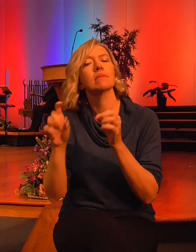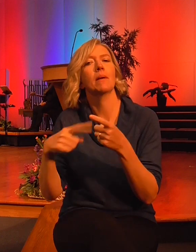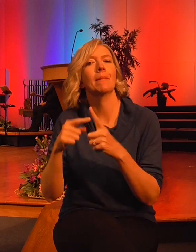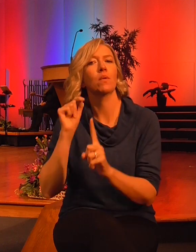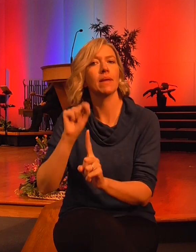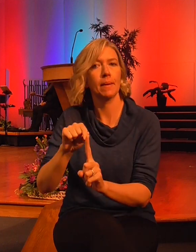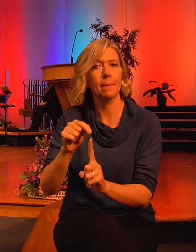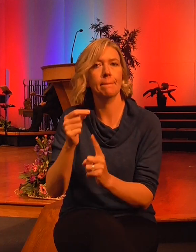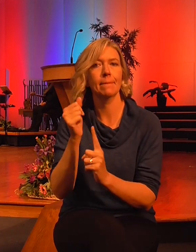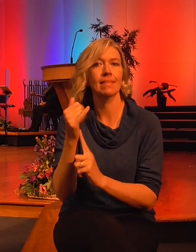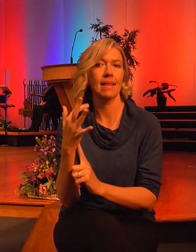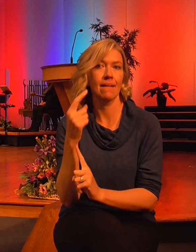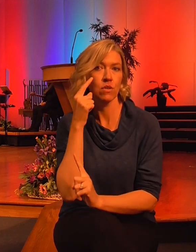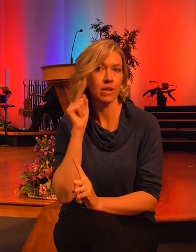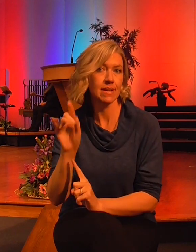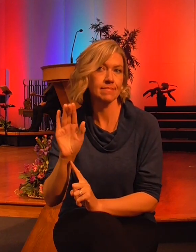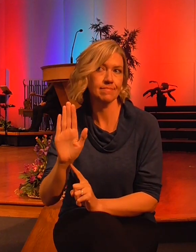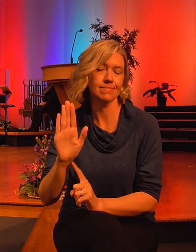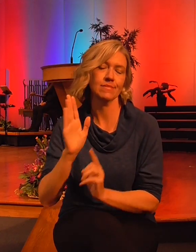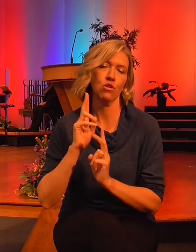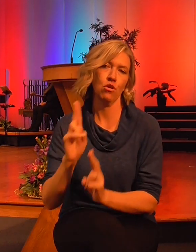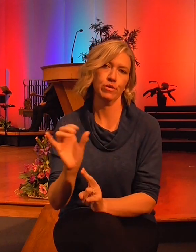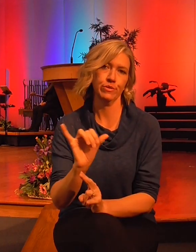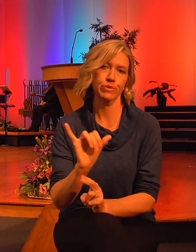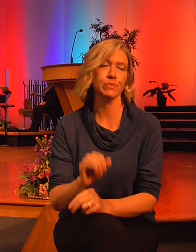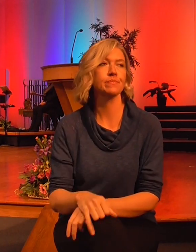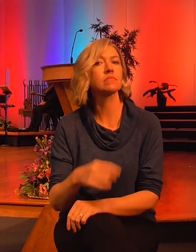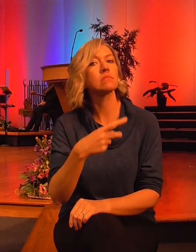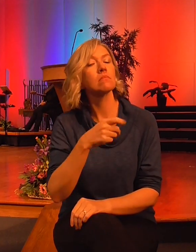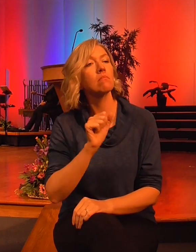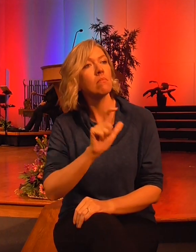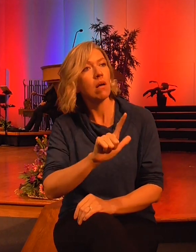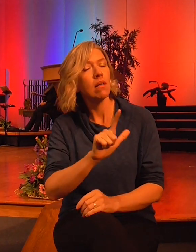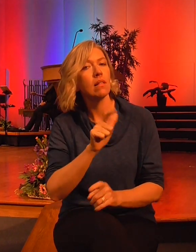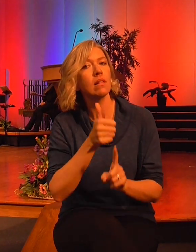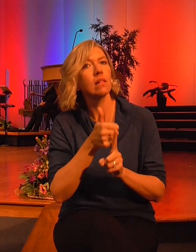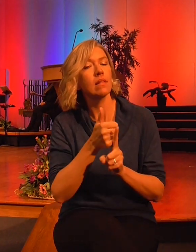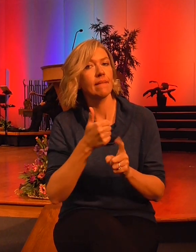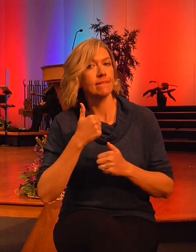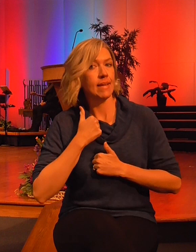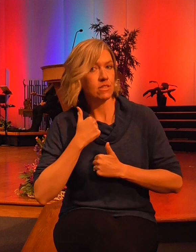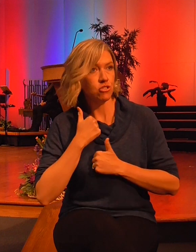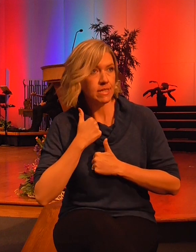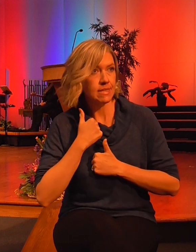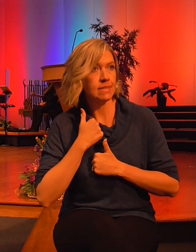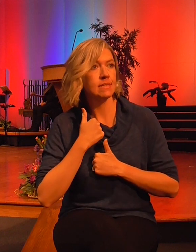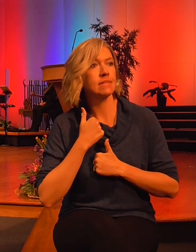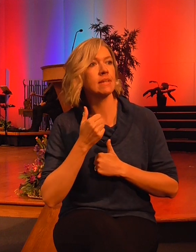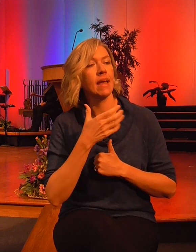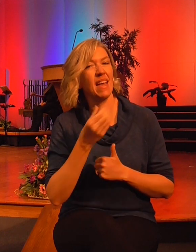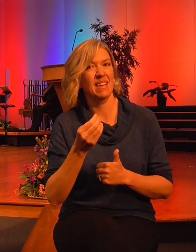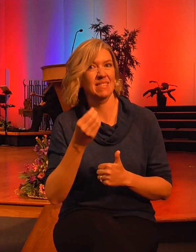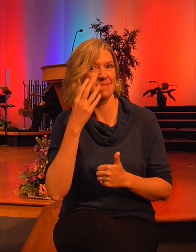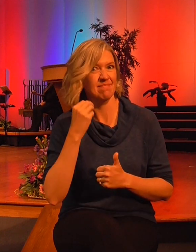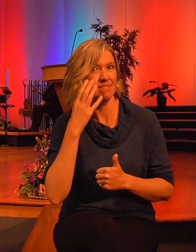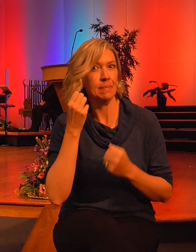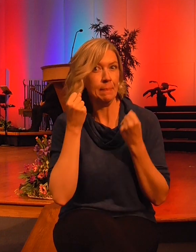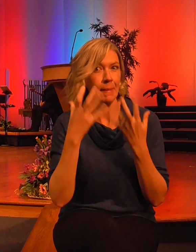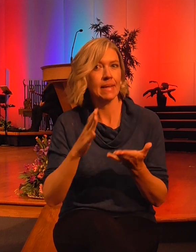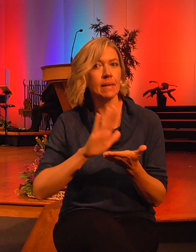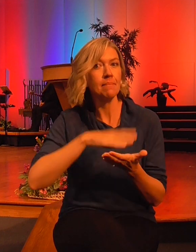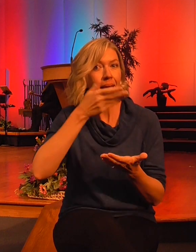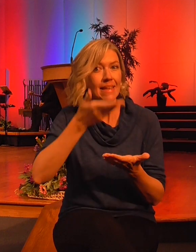as well. So yeah, Paul was a veteran and also a veteran of many pancake breakfasts. He